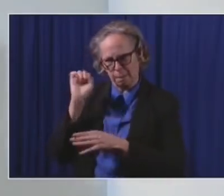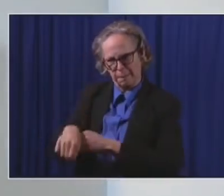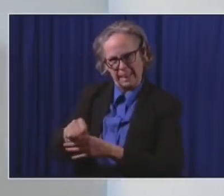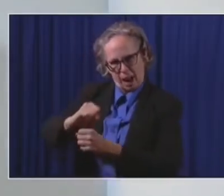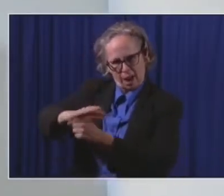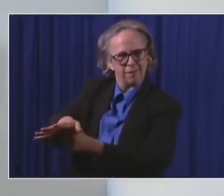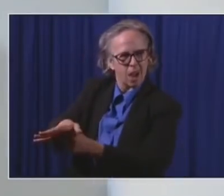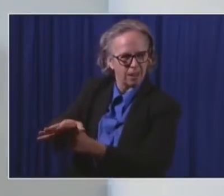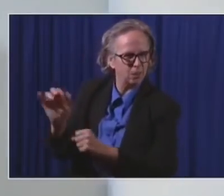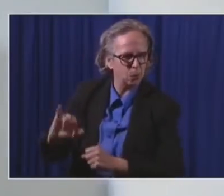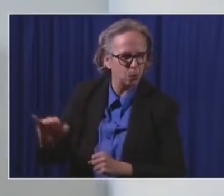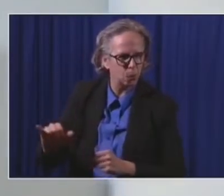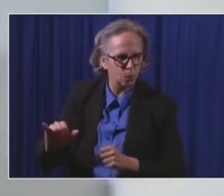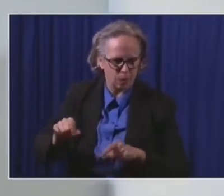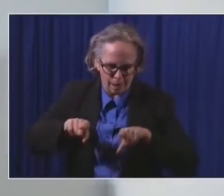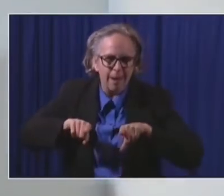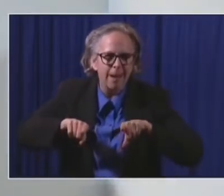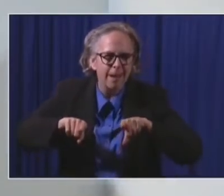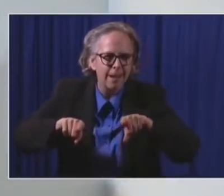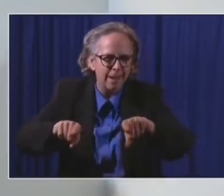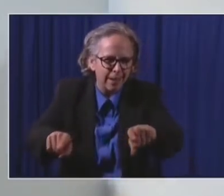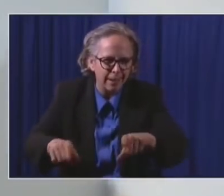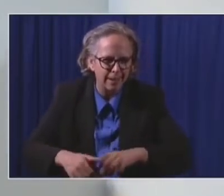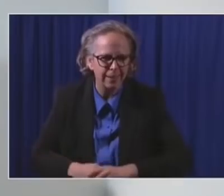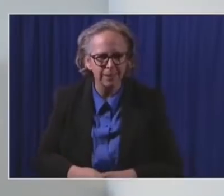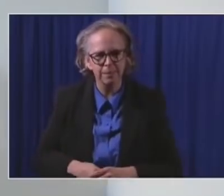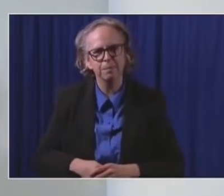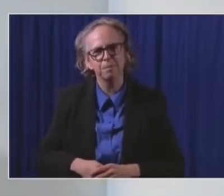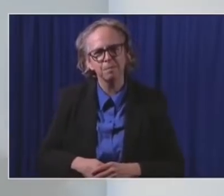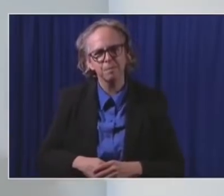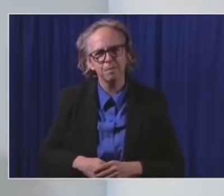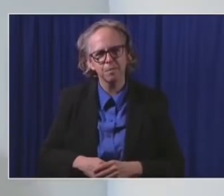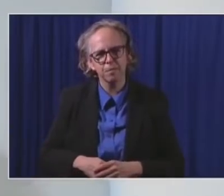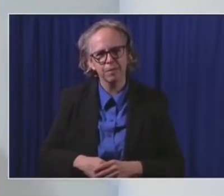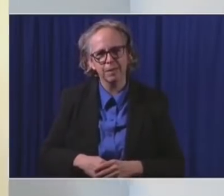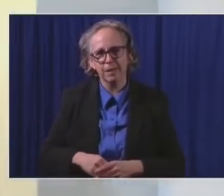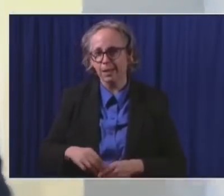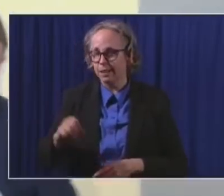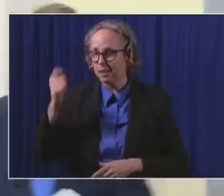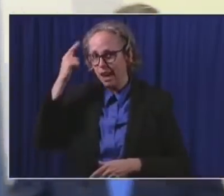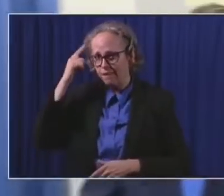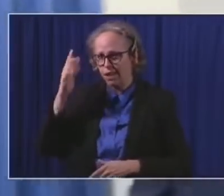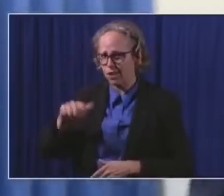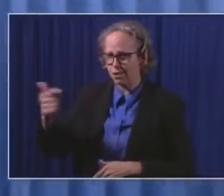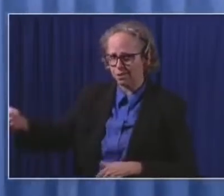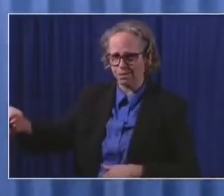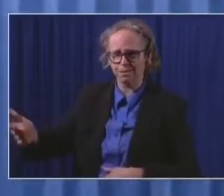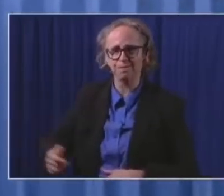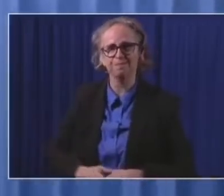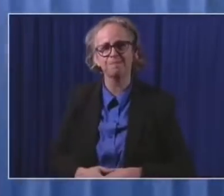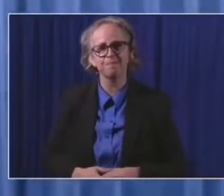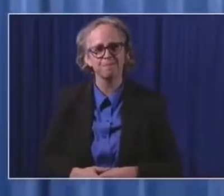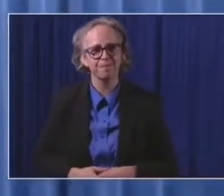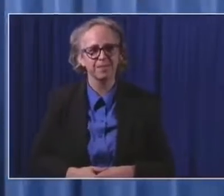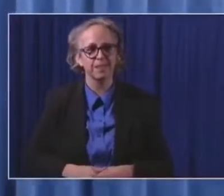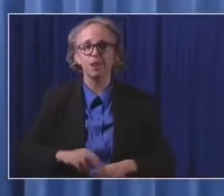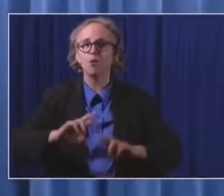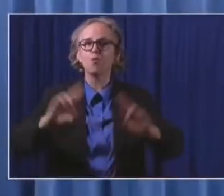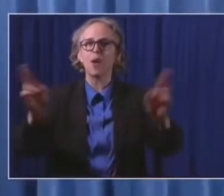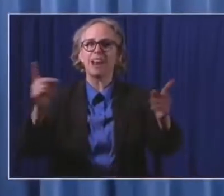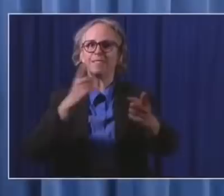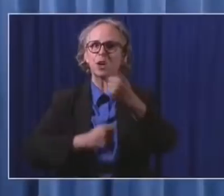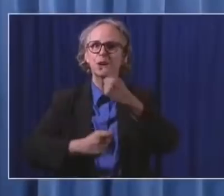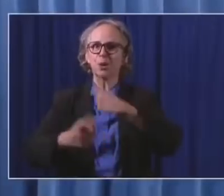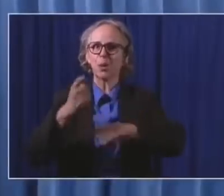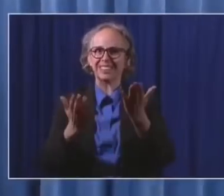not only do you want to defeat the team across the field, we all collectively want to defeat the coronavirus and restore many of those things that we enjoy